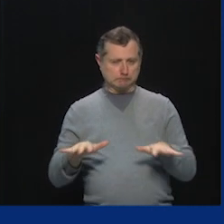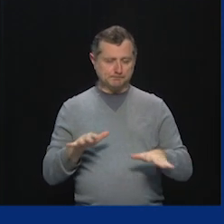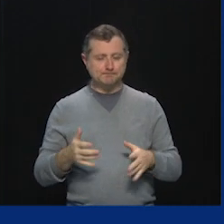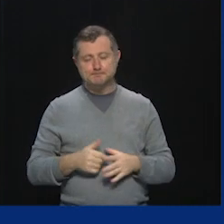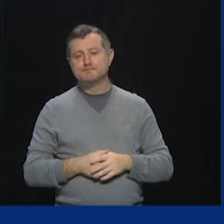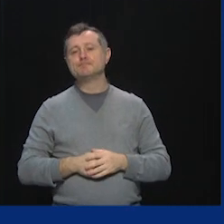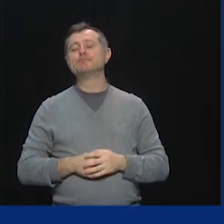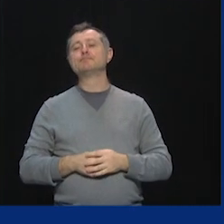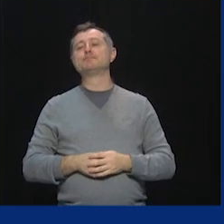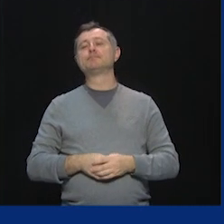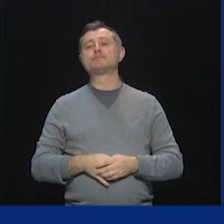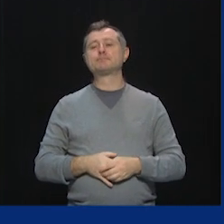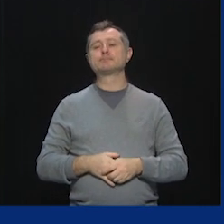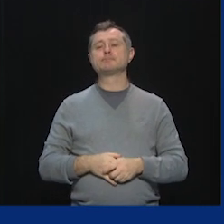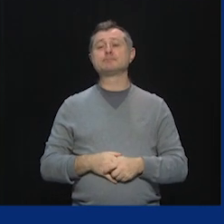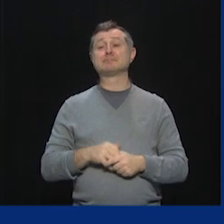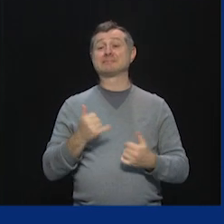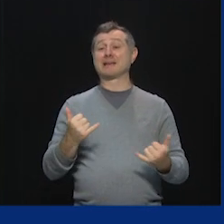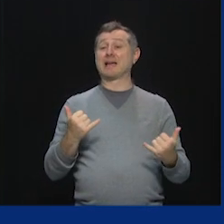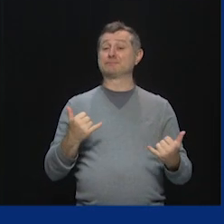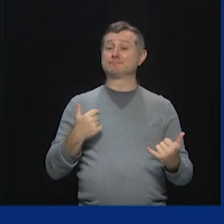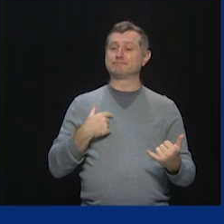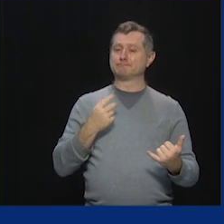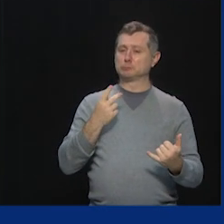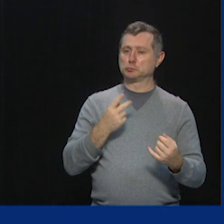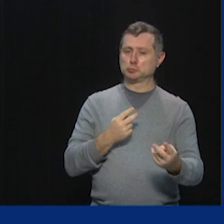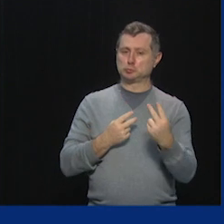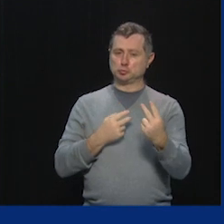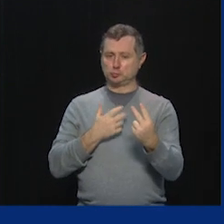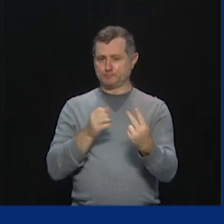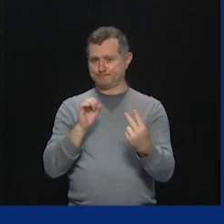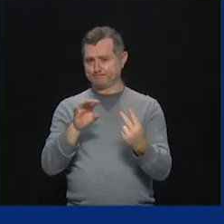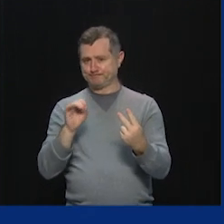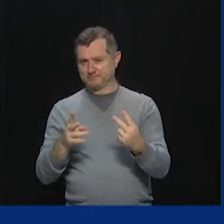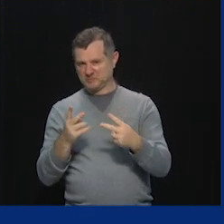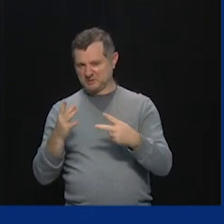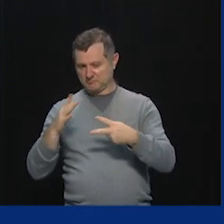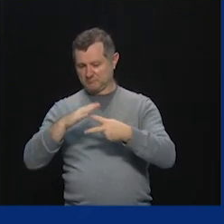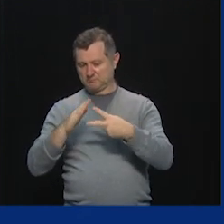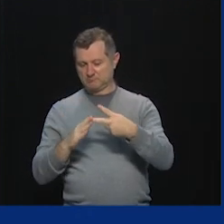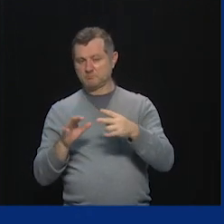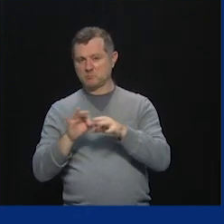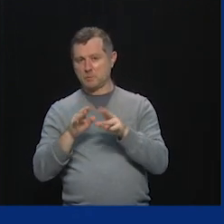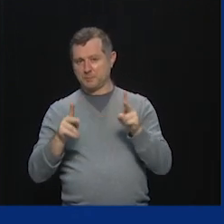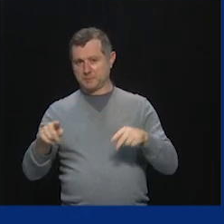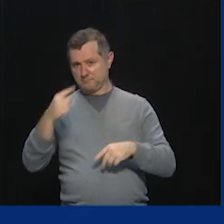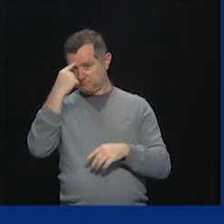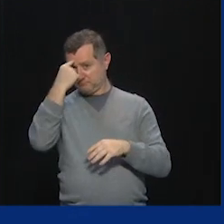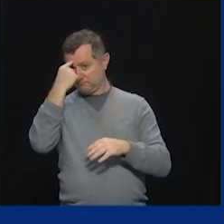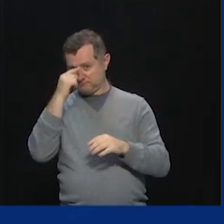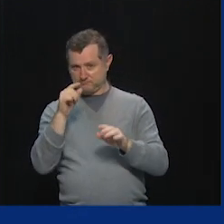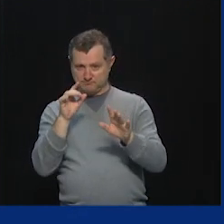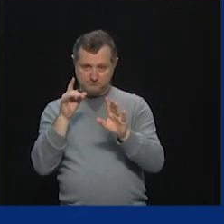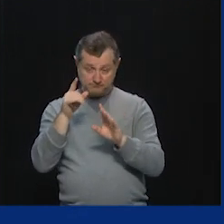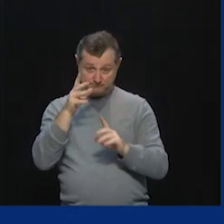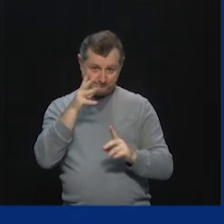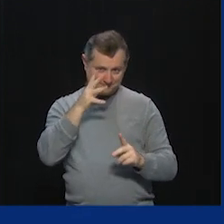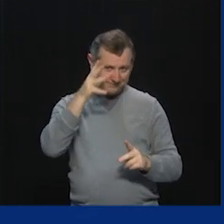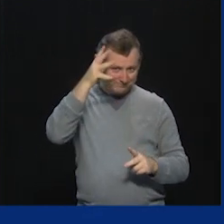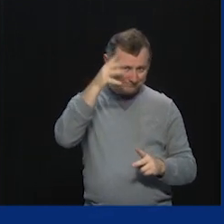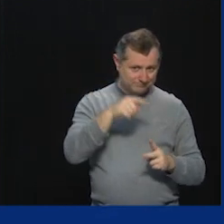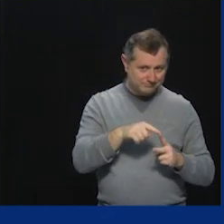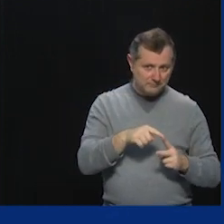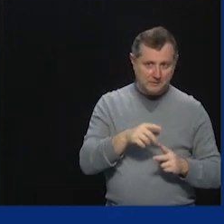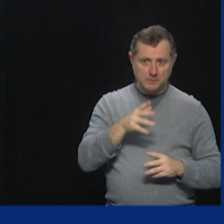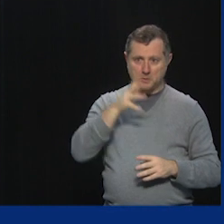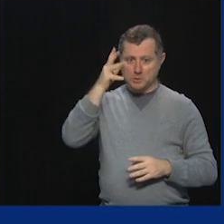Where are we today? 2 things most important on people's minds. You're a parent, all you're thinking about is school. Get the kids